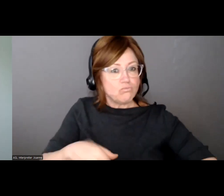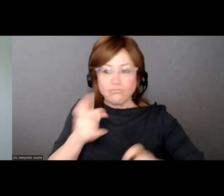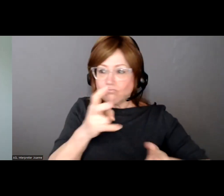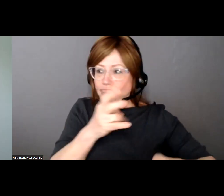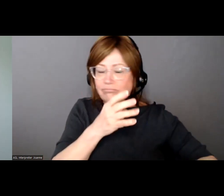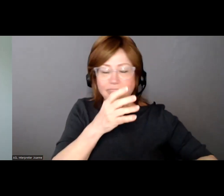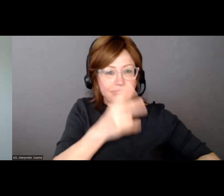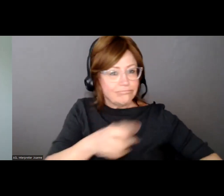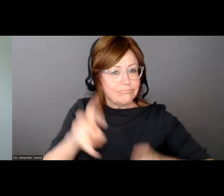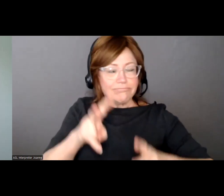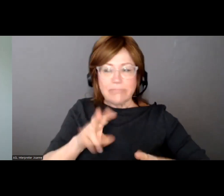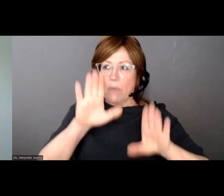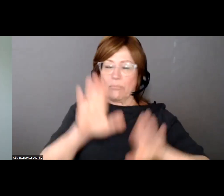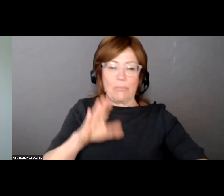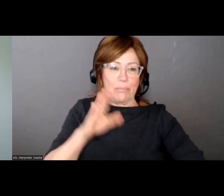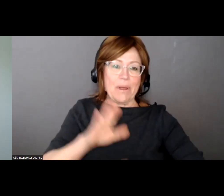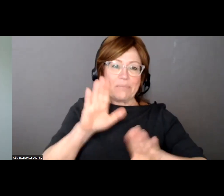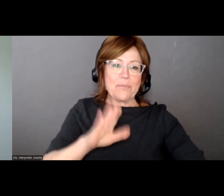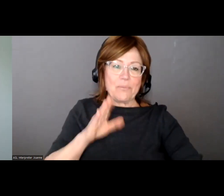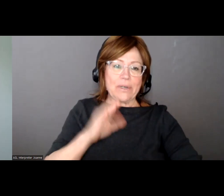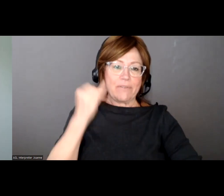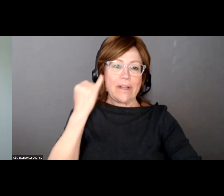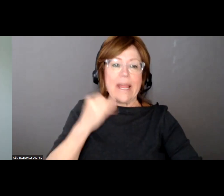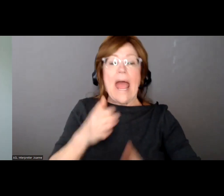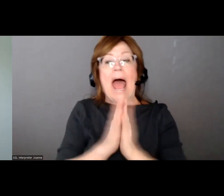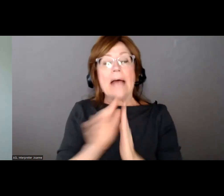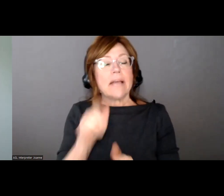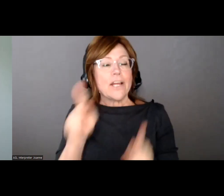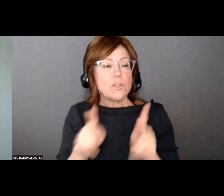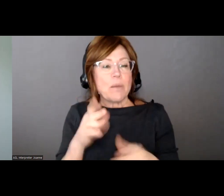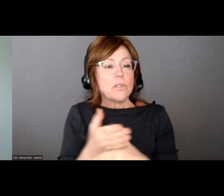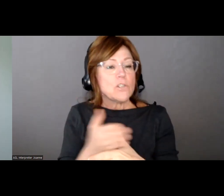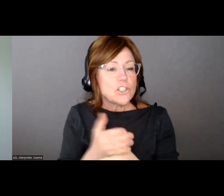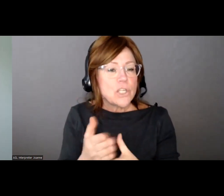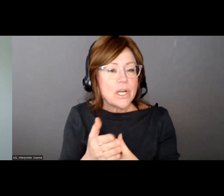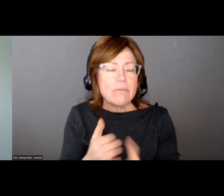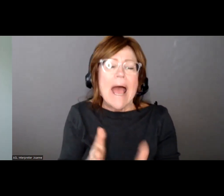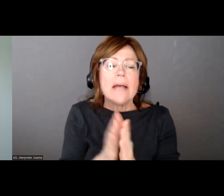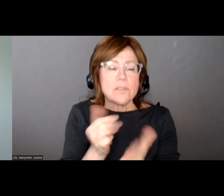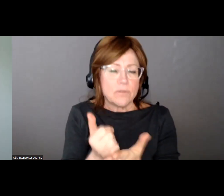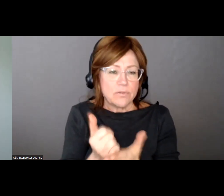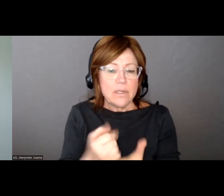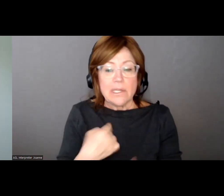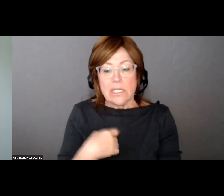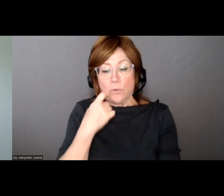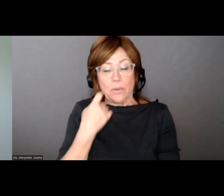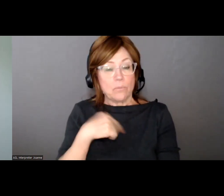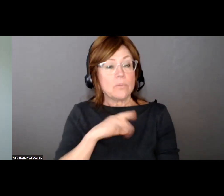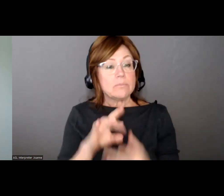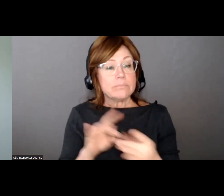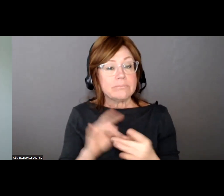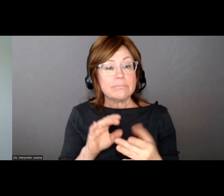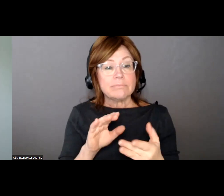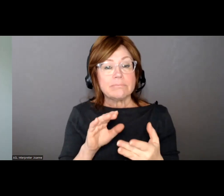idea. So it's about asking for help, asking other people to share. And one of the things that we talked about recently at a